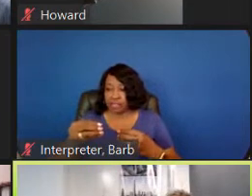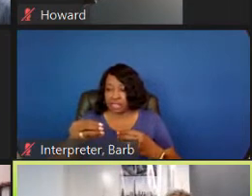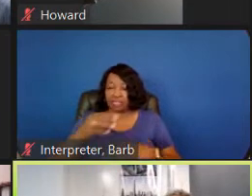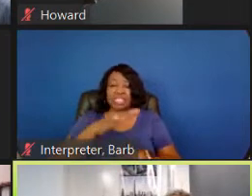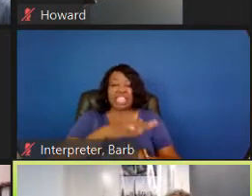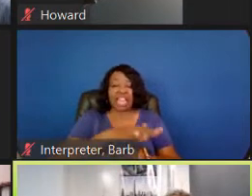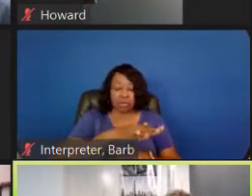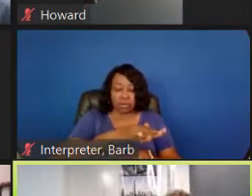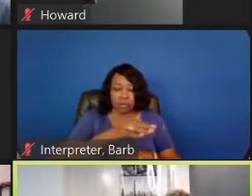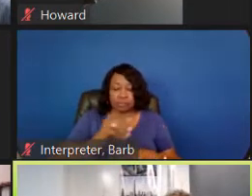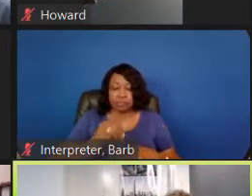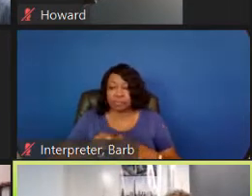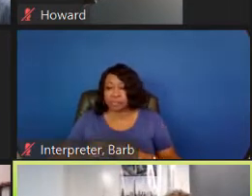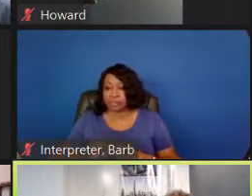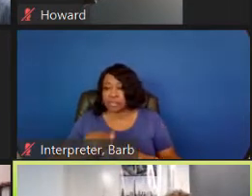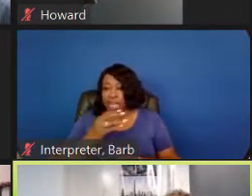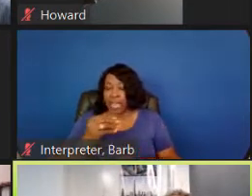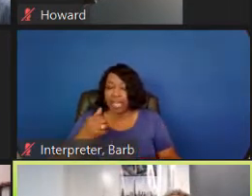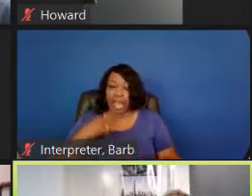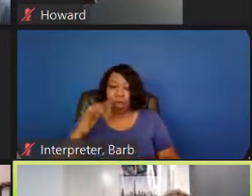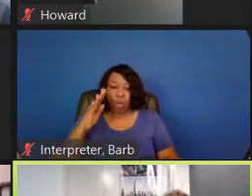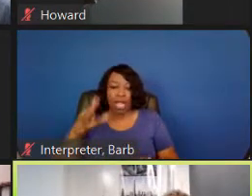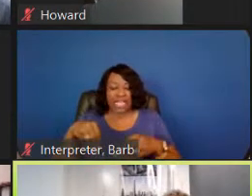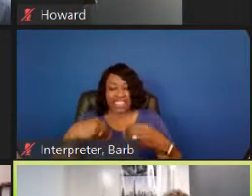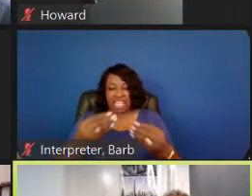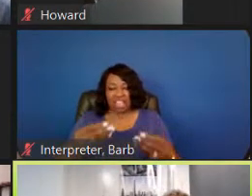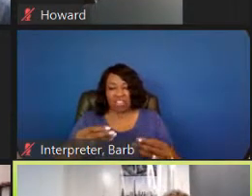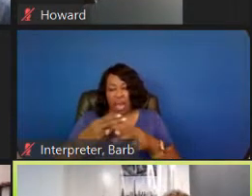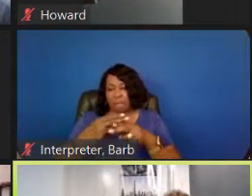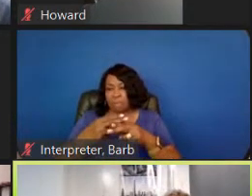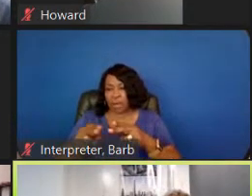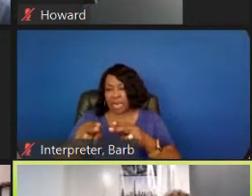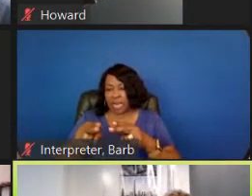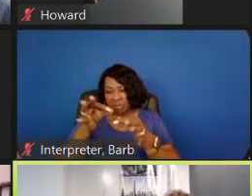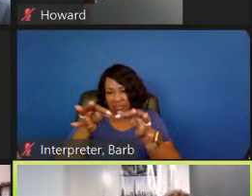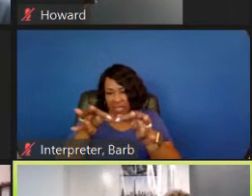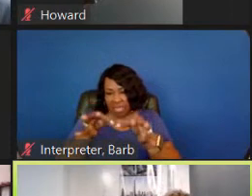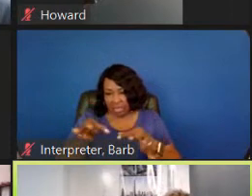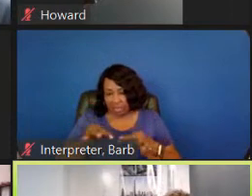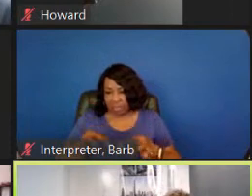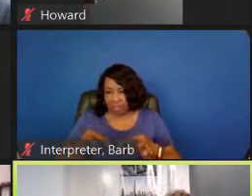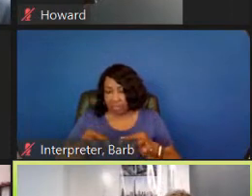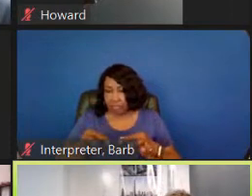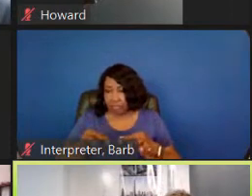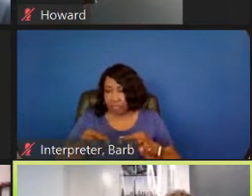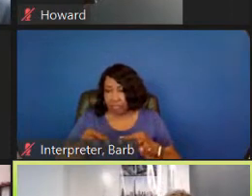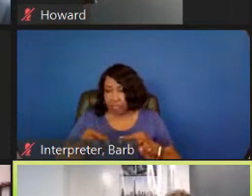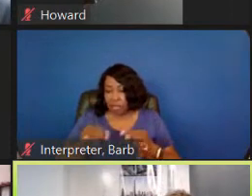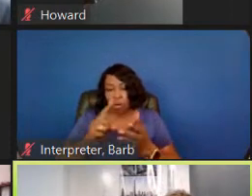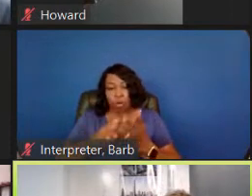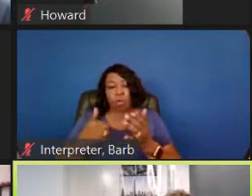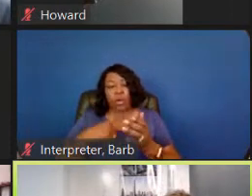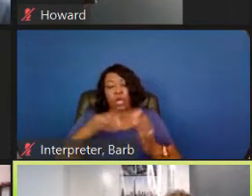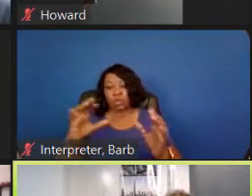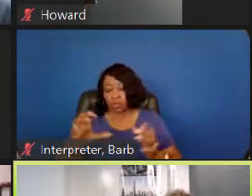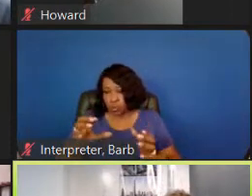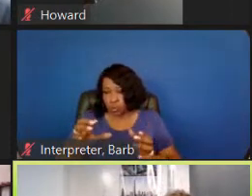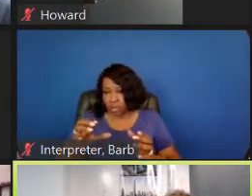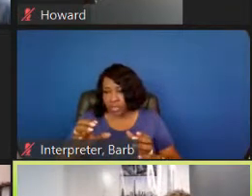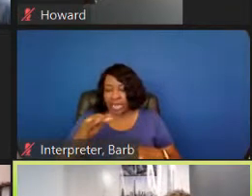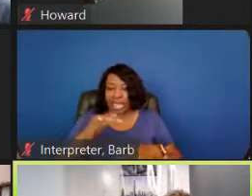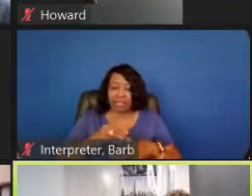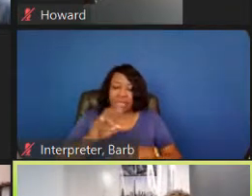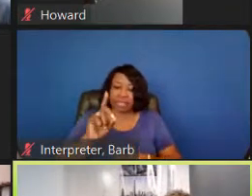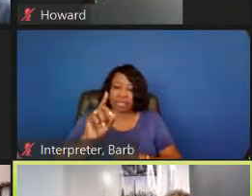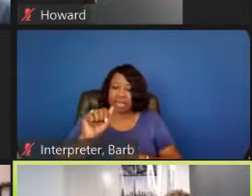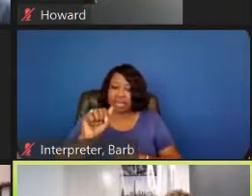afternoon. And I will give you a brief rundown of what we're doing at the Damon Green